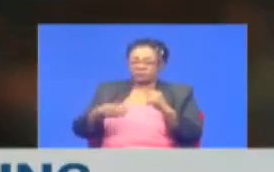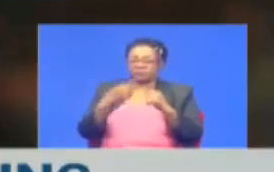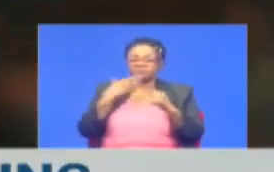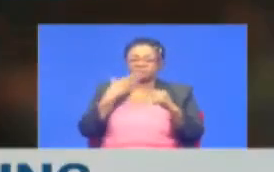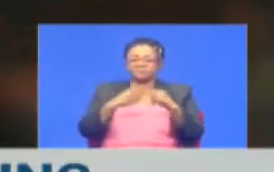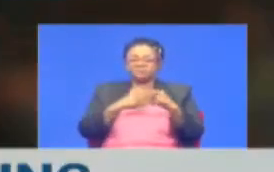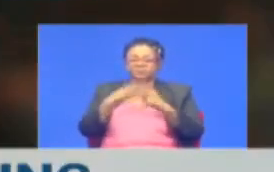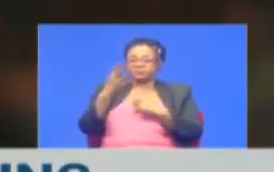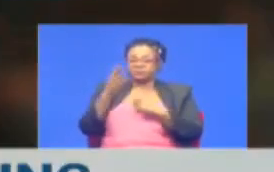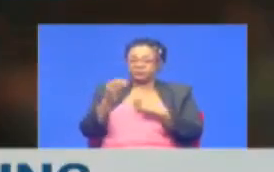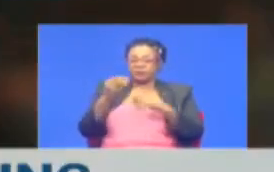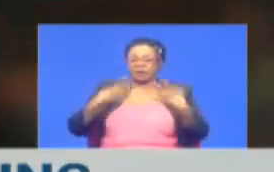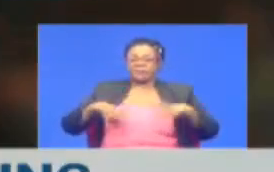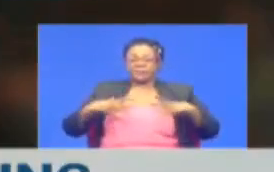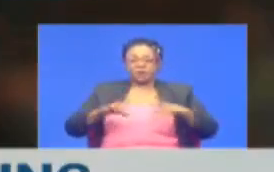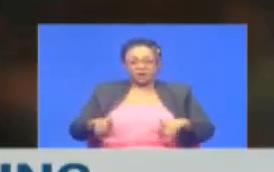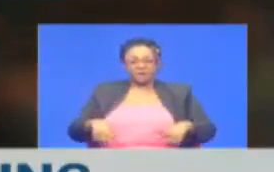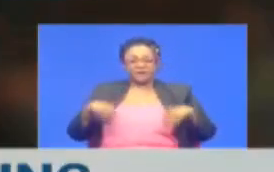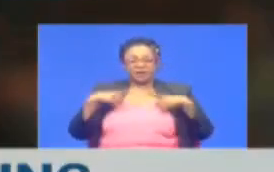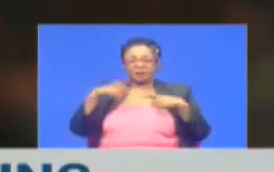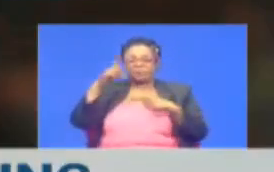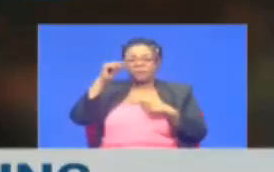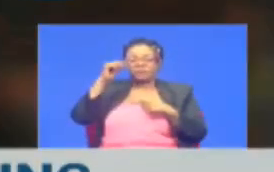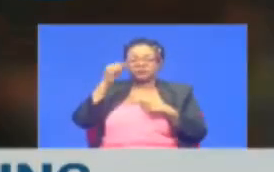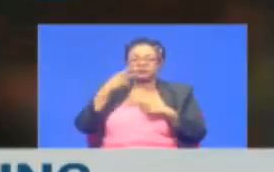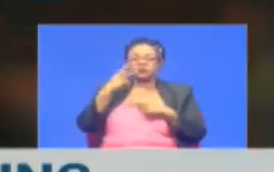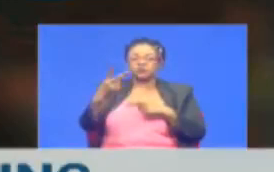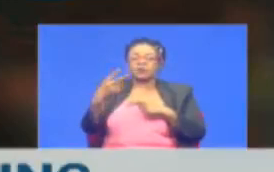3,528,940 people living in Mombasa,